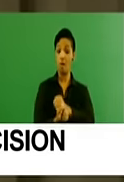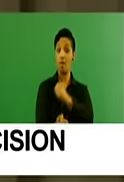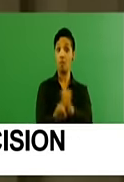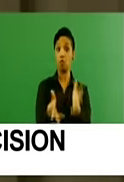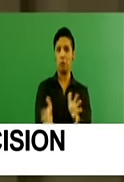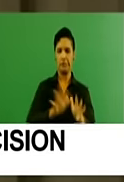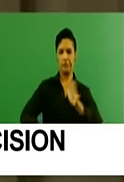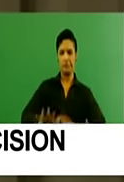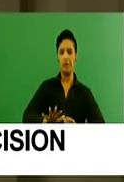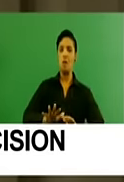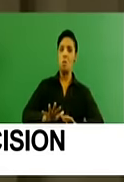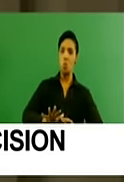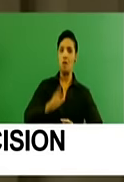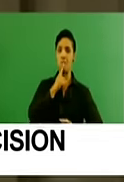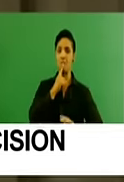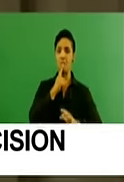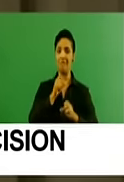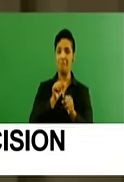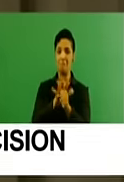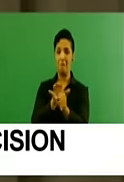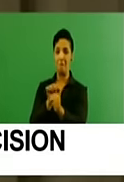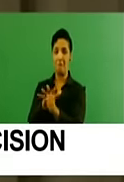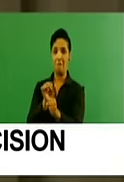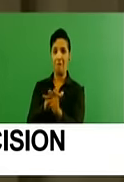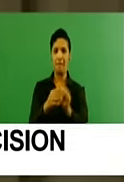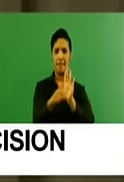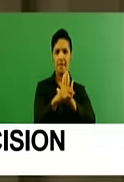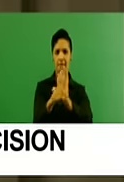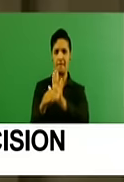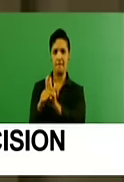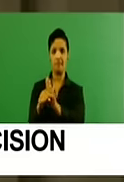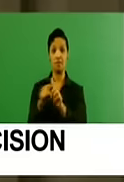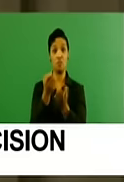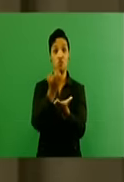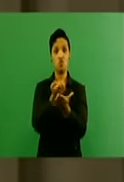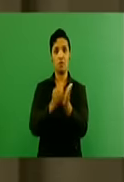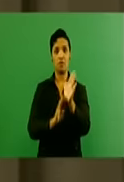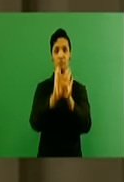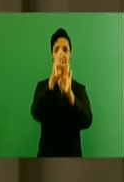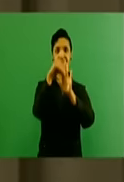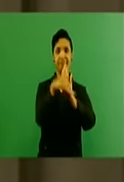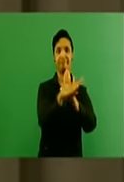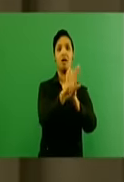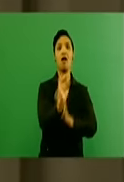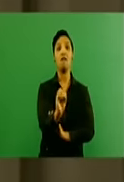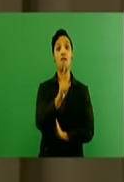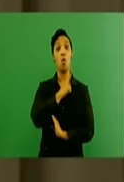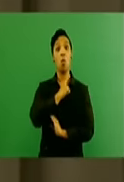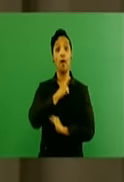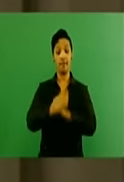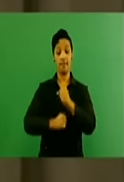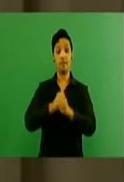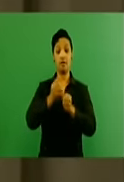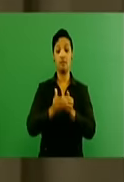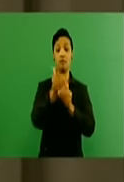had significant implications for global growth and interest rates as the prospects for further near-term monetary